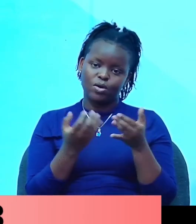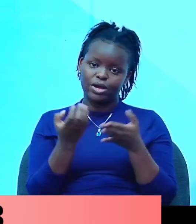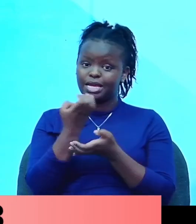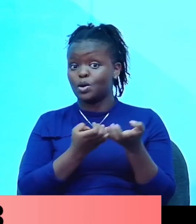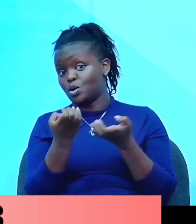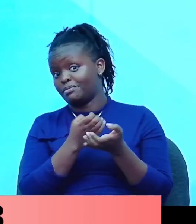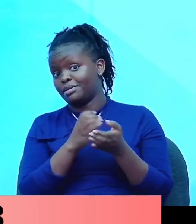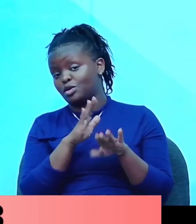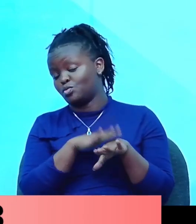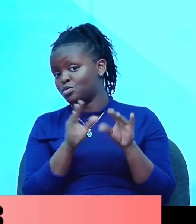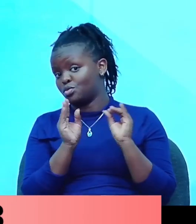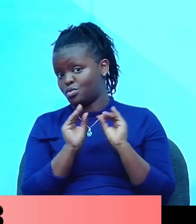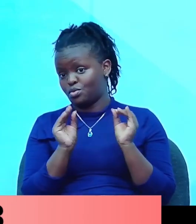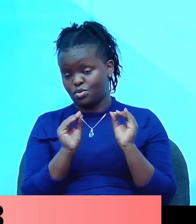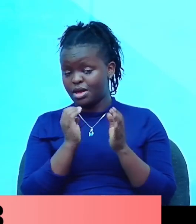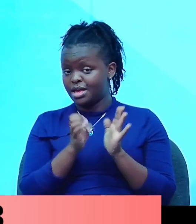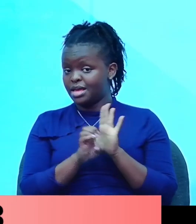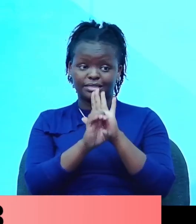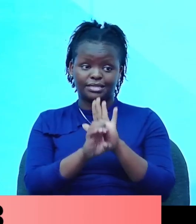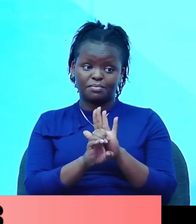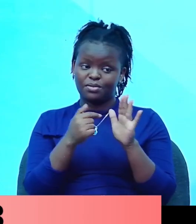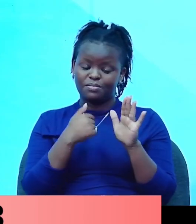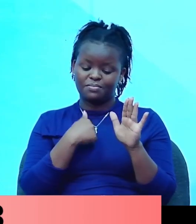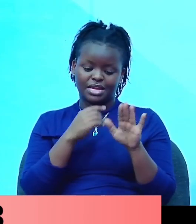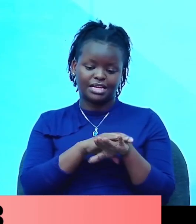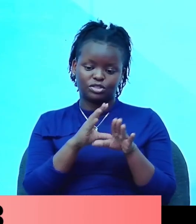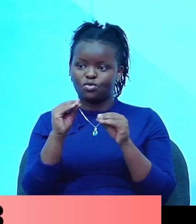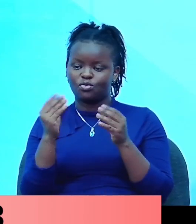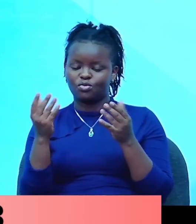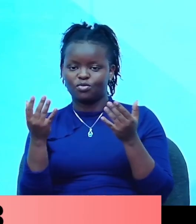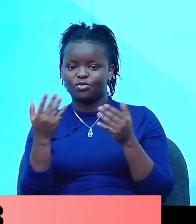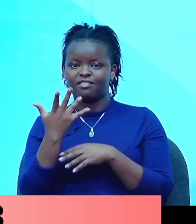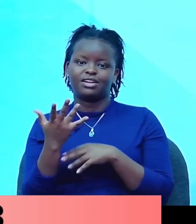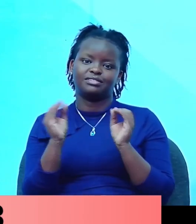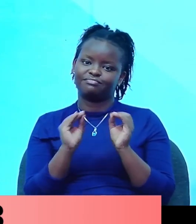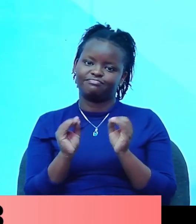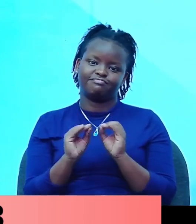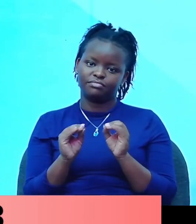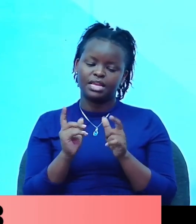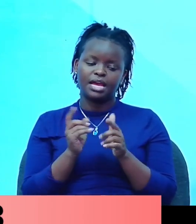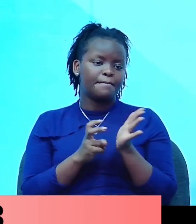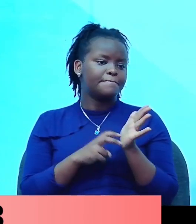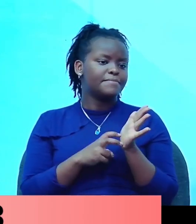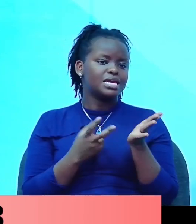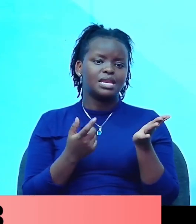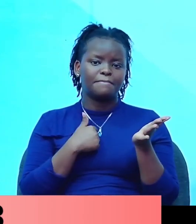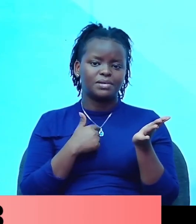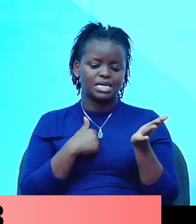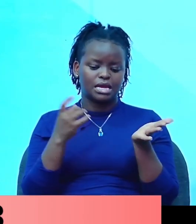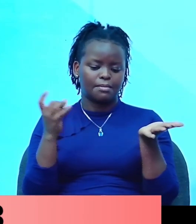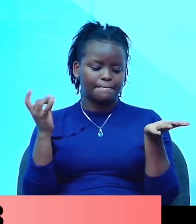well. Now, for example, nisipate hiyo kidogo ya kuweka that 2,500. Does that mean, am I automatically out